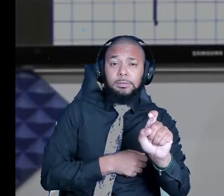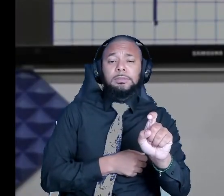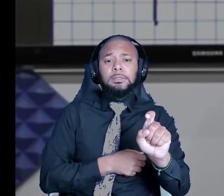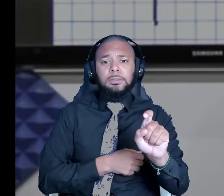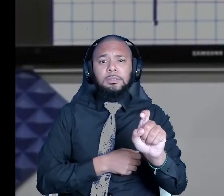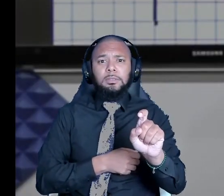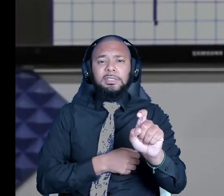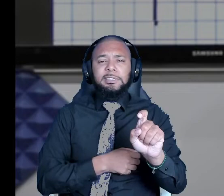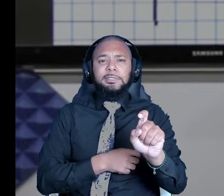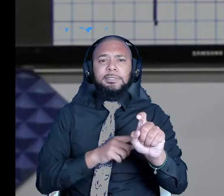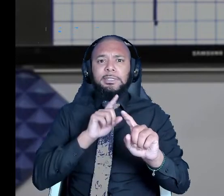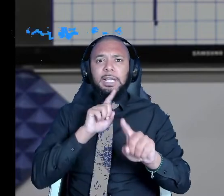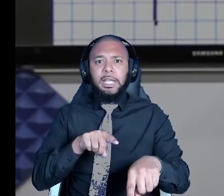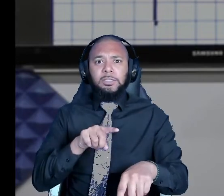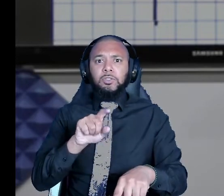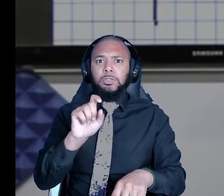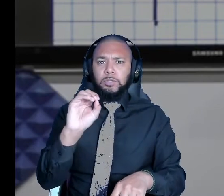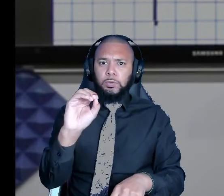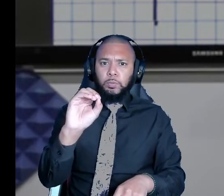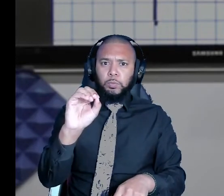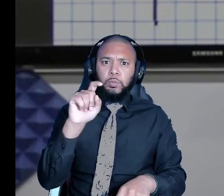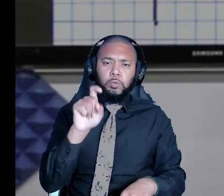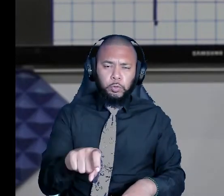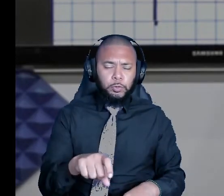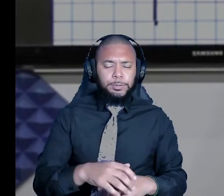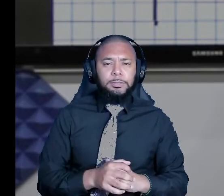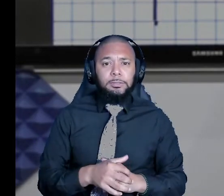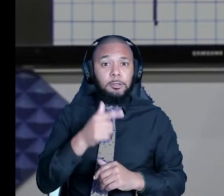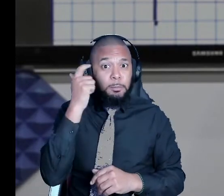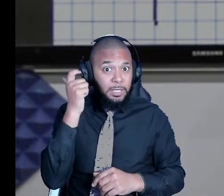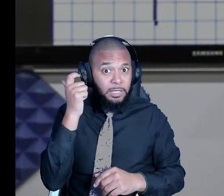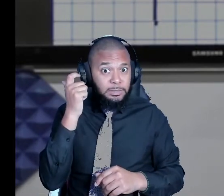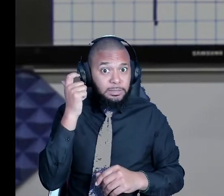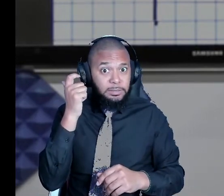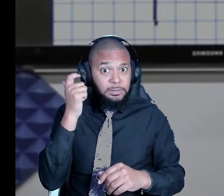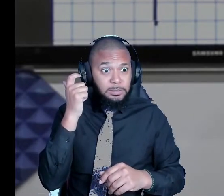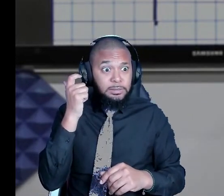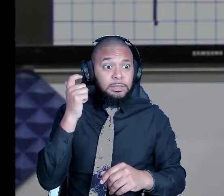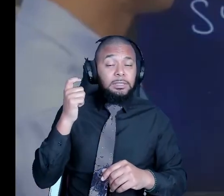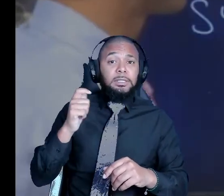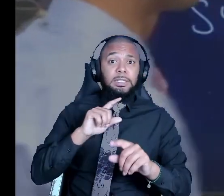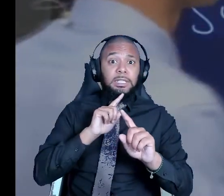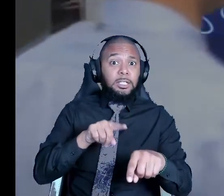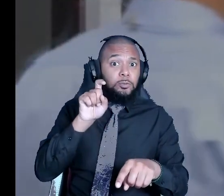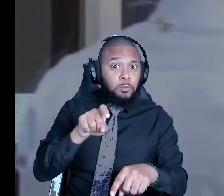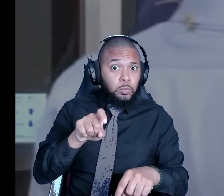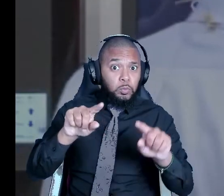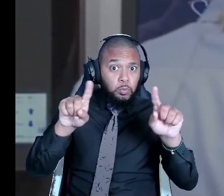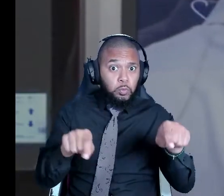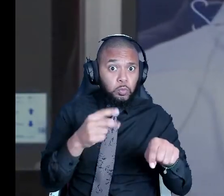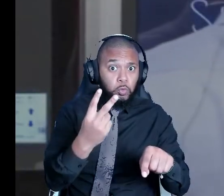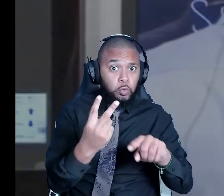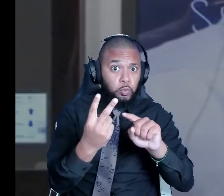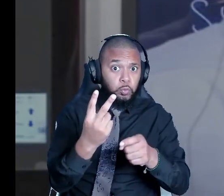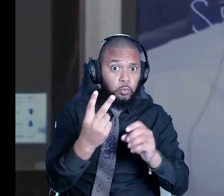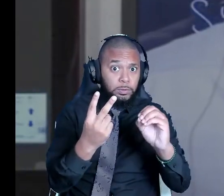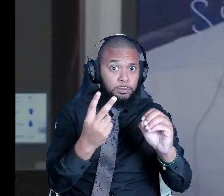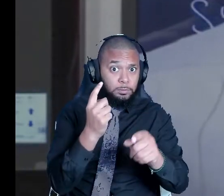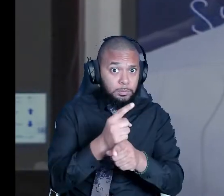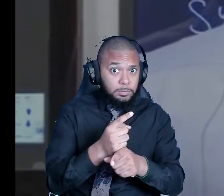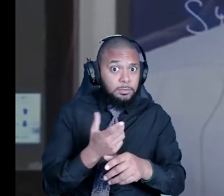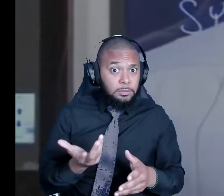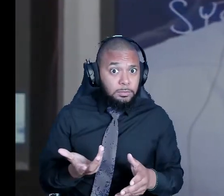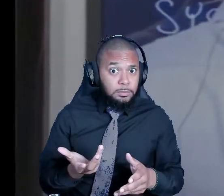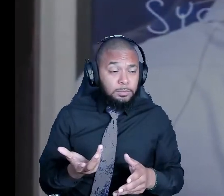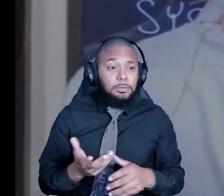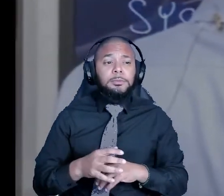output value of 0 because our solution is supposed to be 2, 0. So let's check that out.